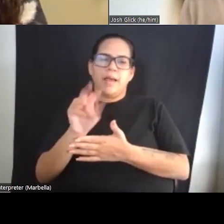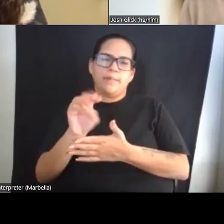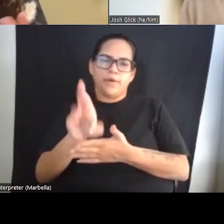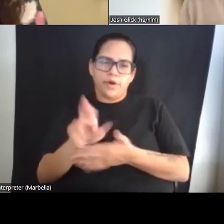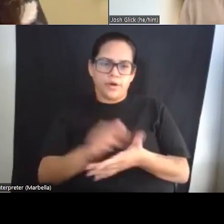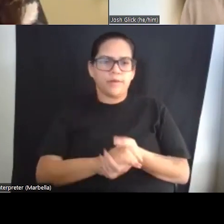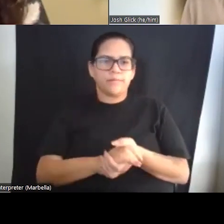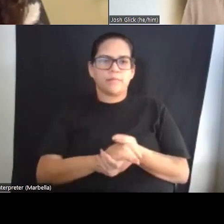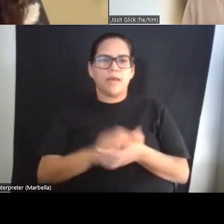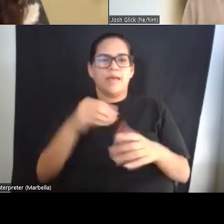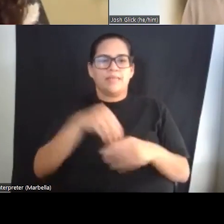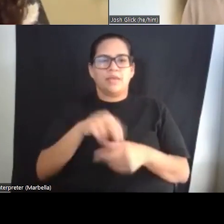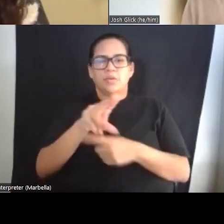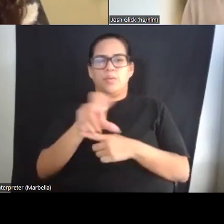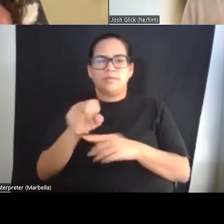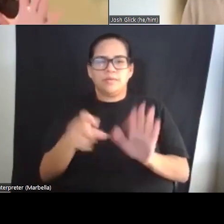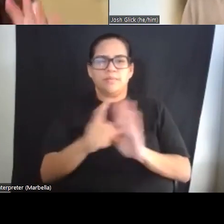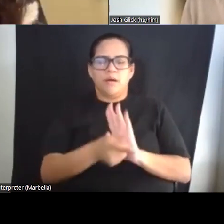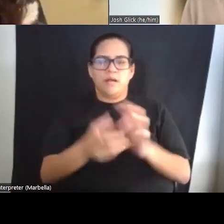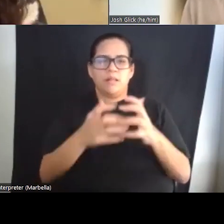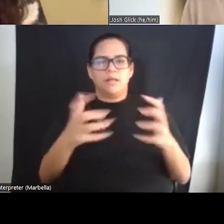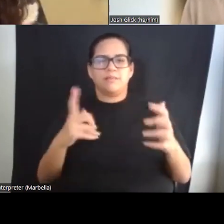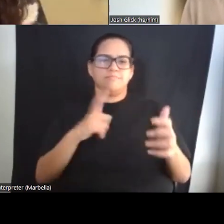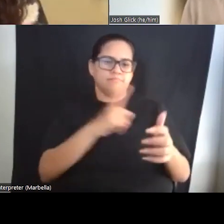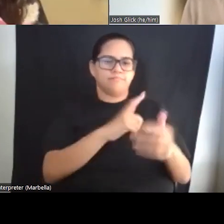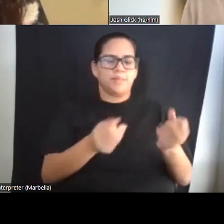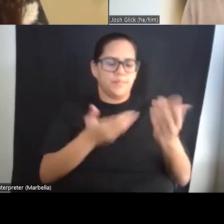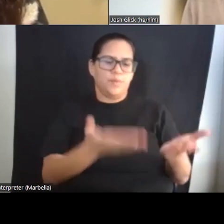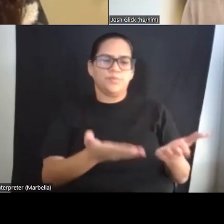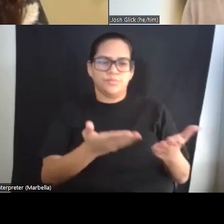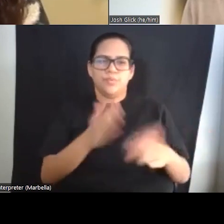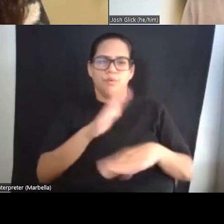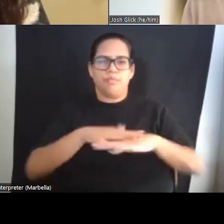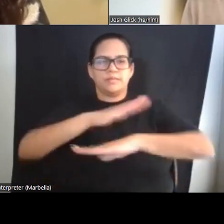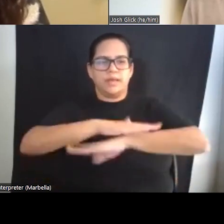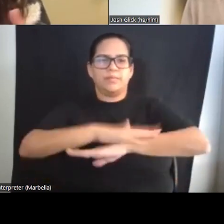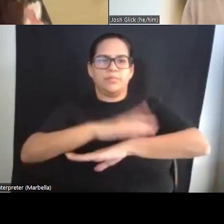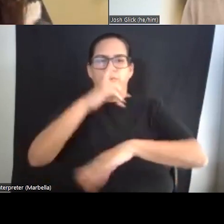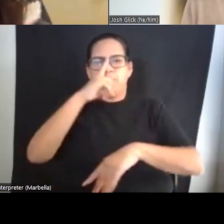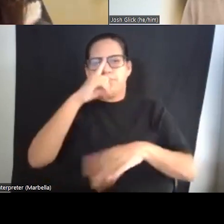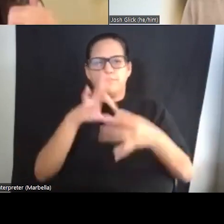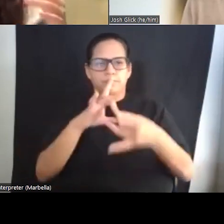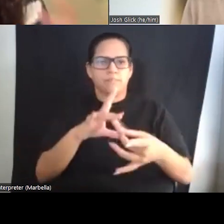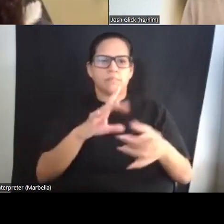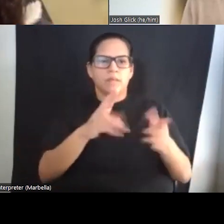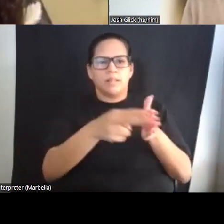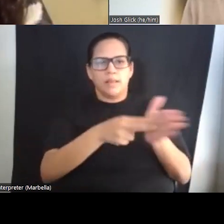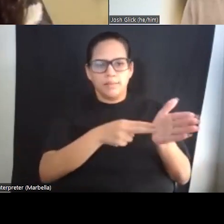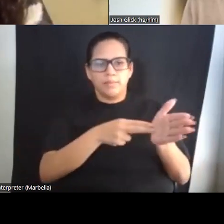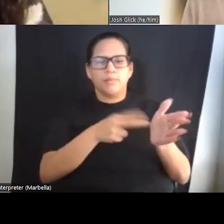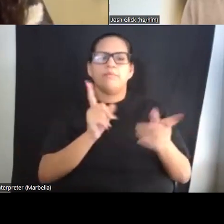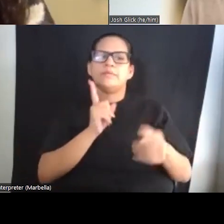what in the US at the moment, a lot of the legislative proposals that are on the table are about labeling synthetic